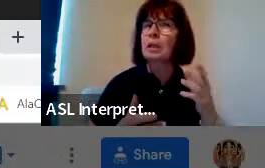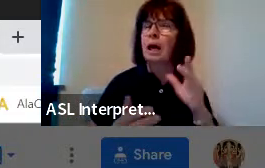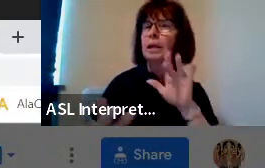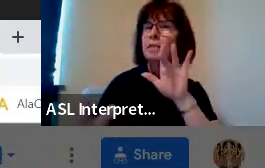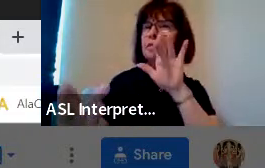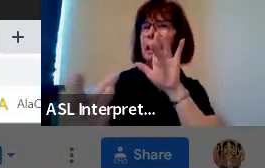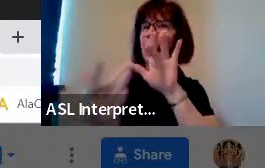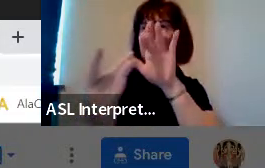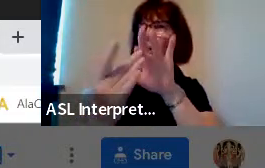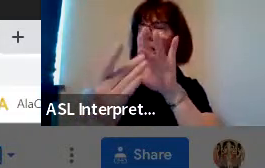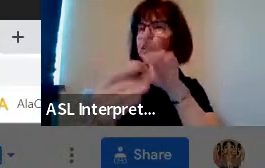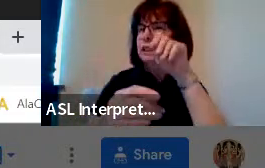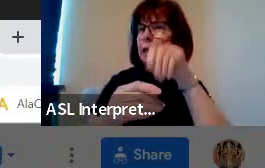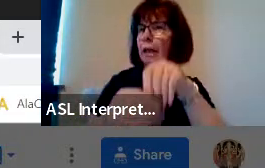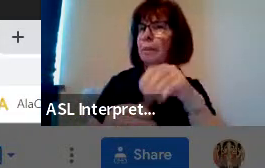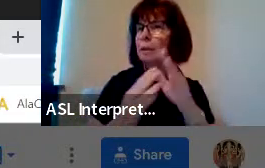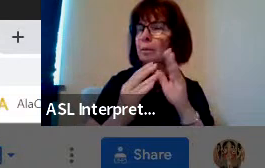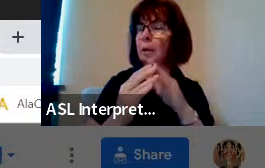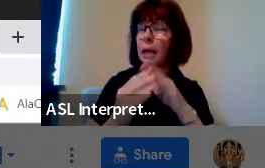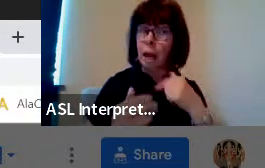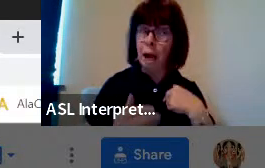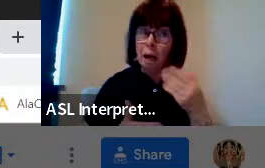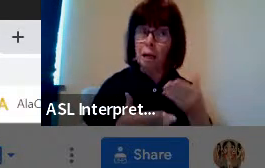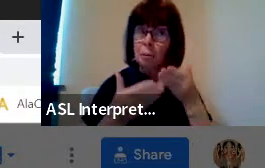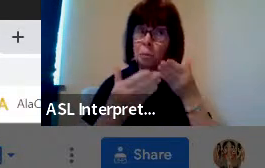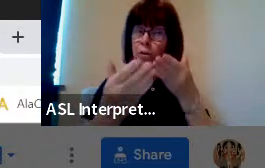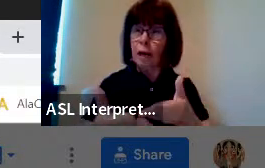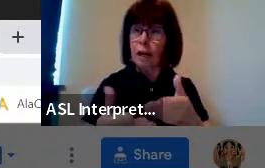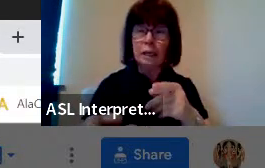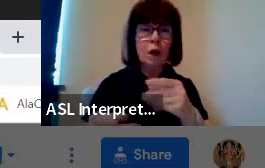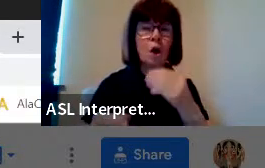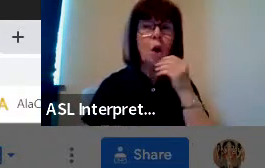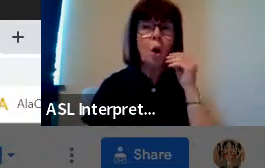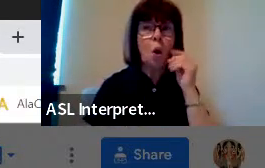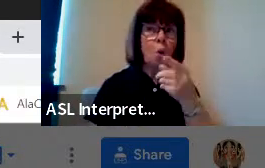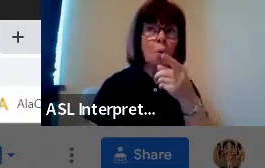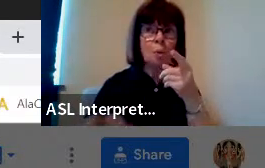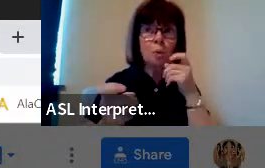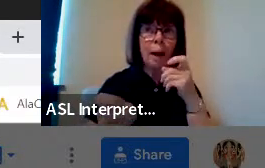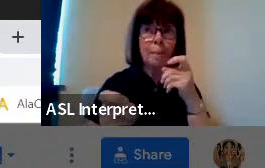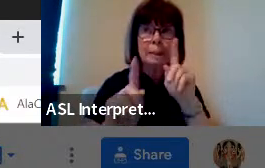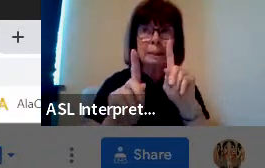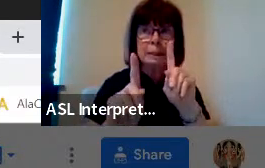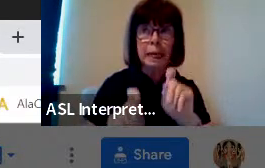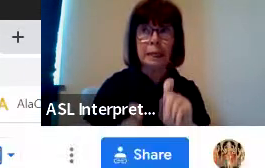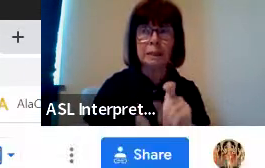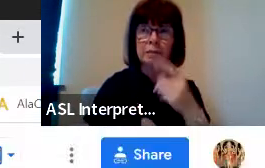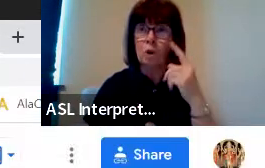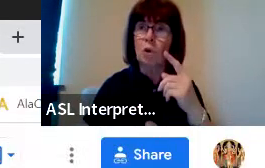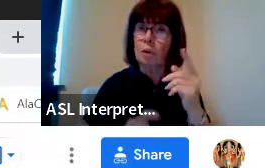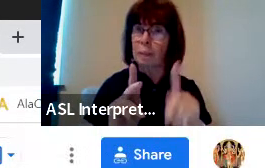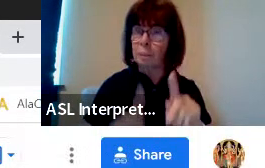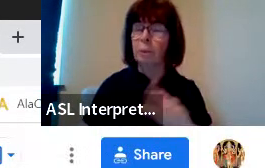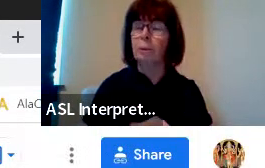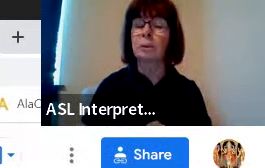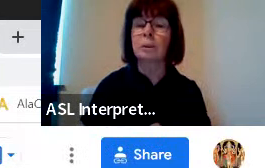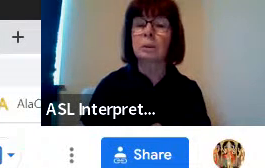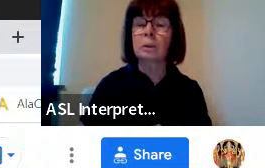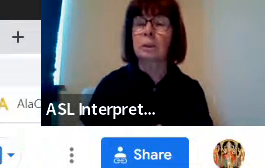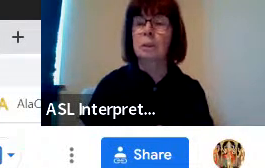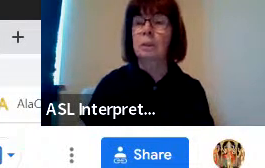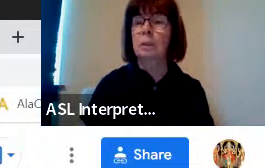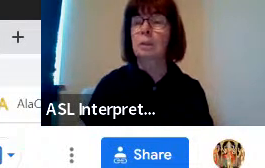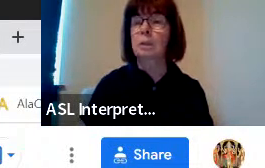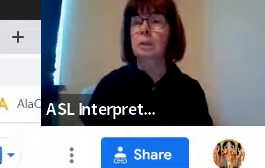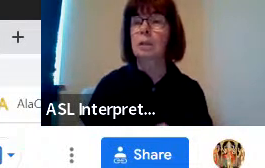I do provide home rapid tests for people, but then there comes